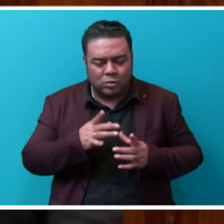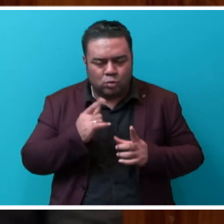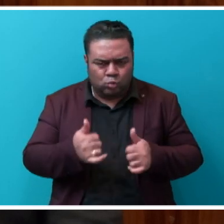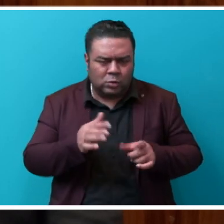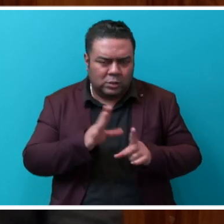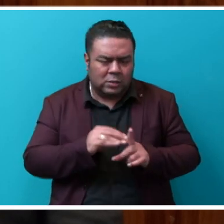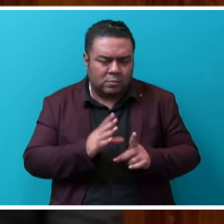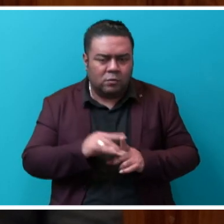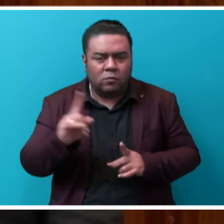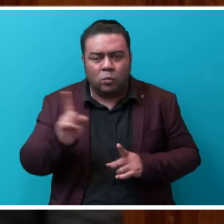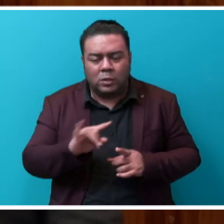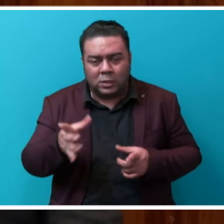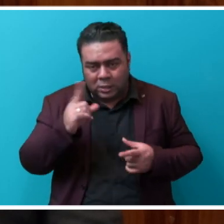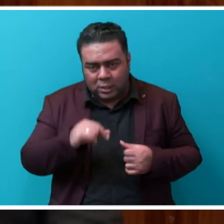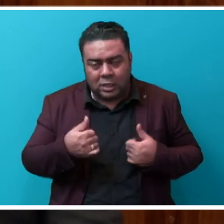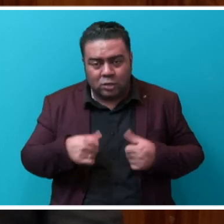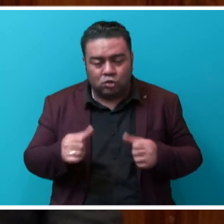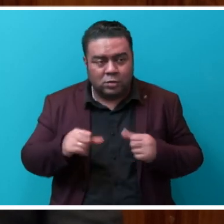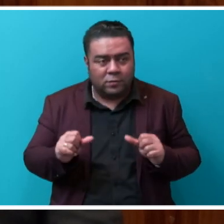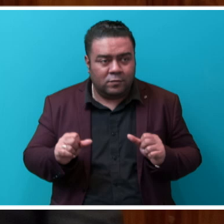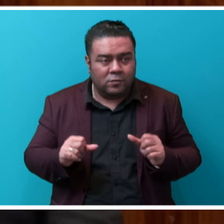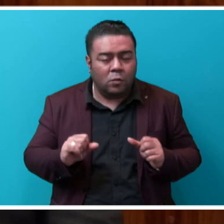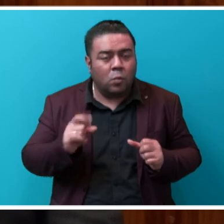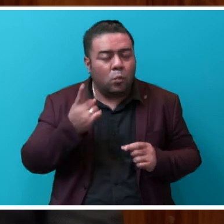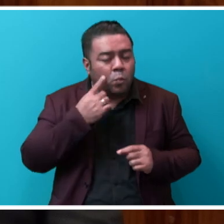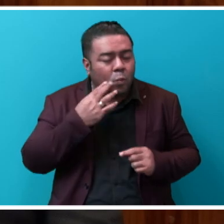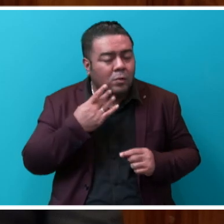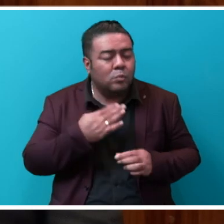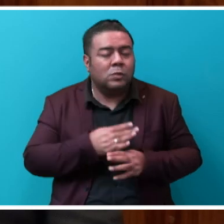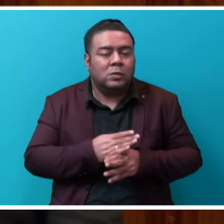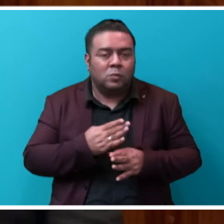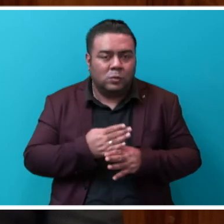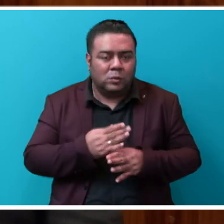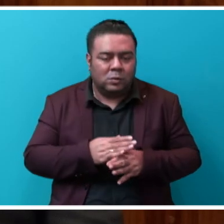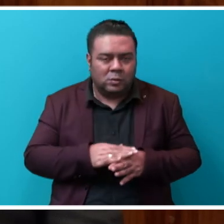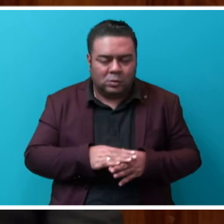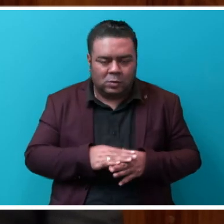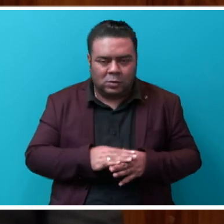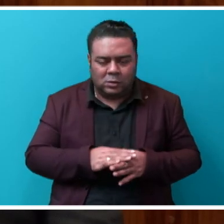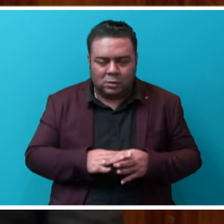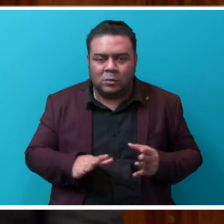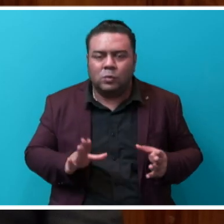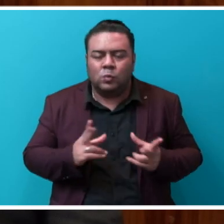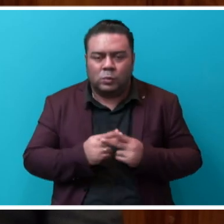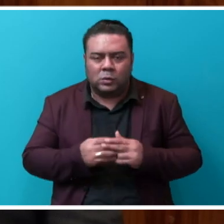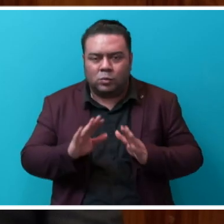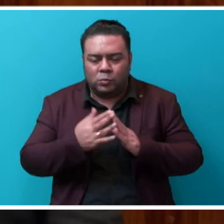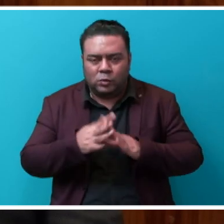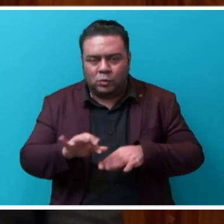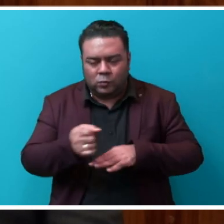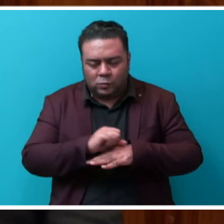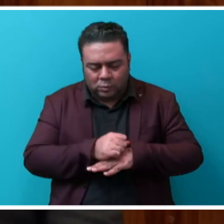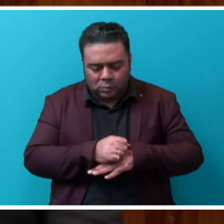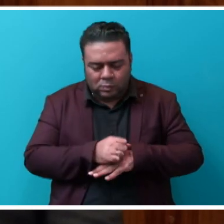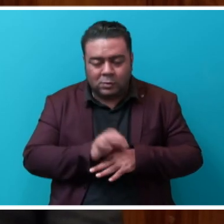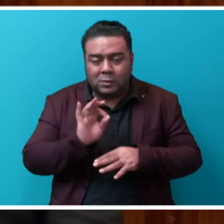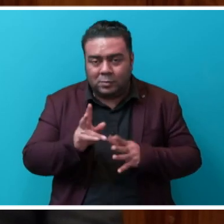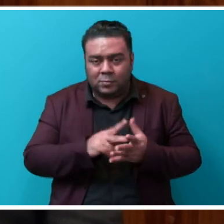of what can be achieved when we engage our diaspora. This initiative will not